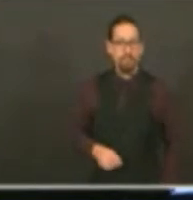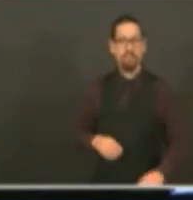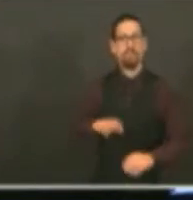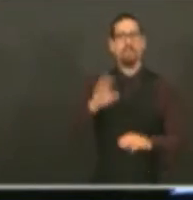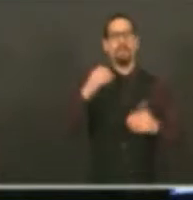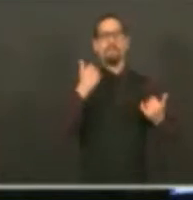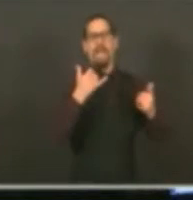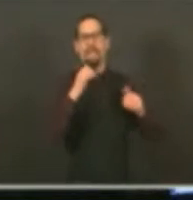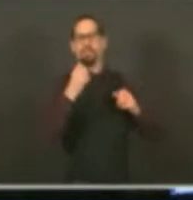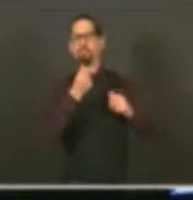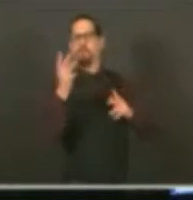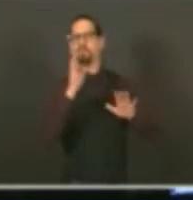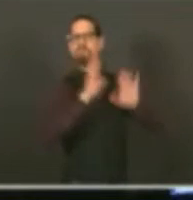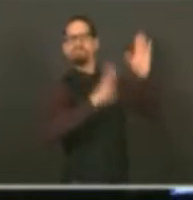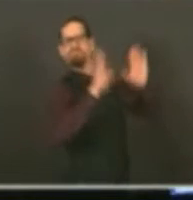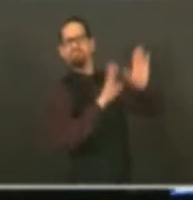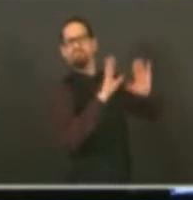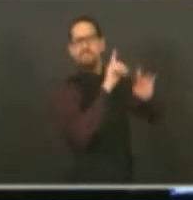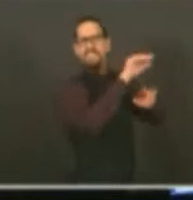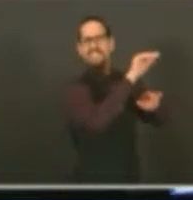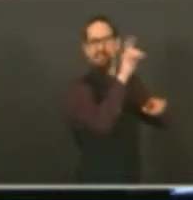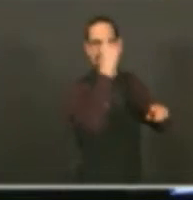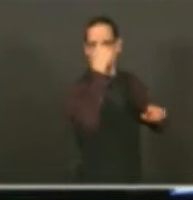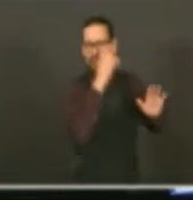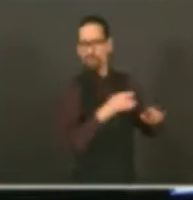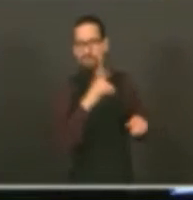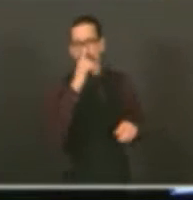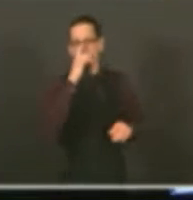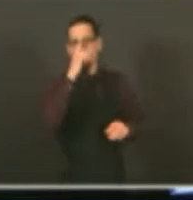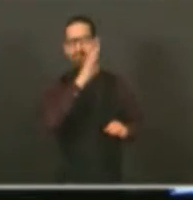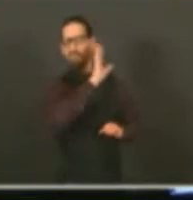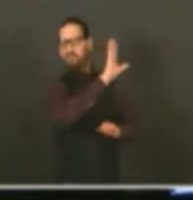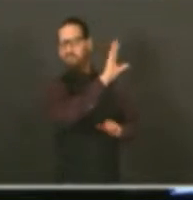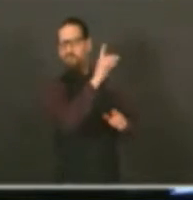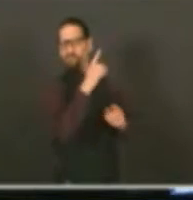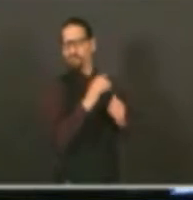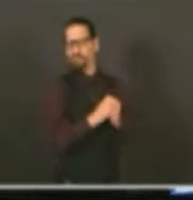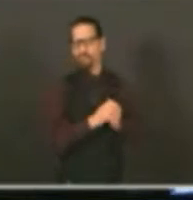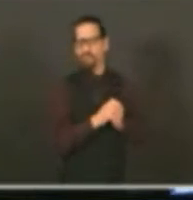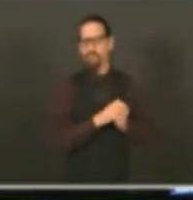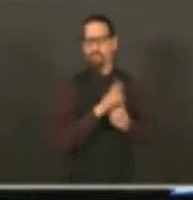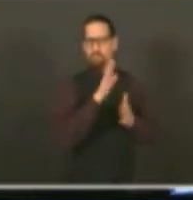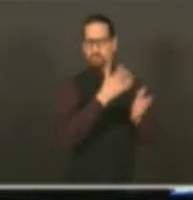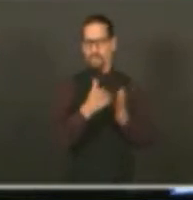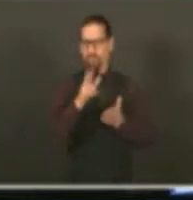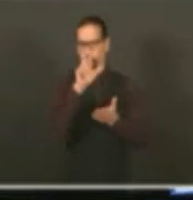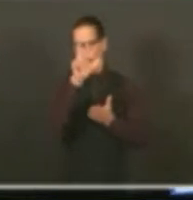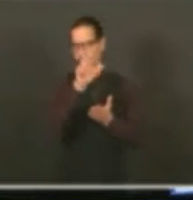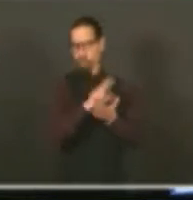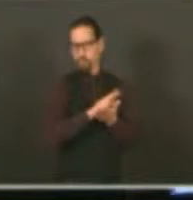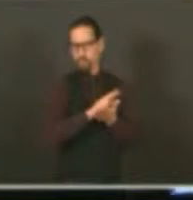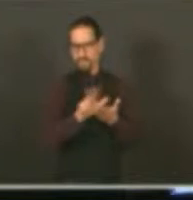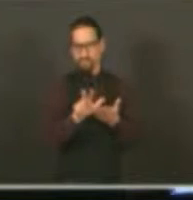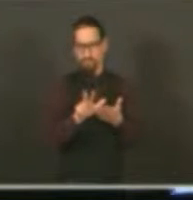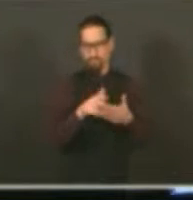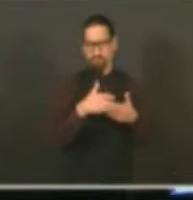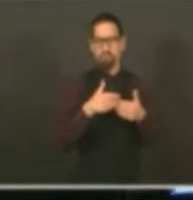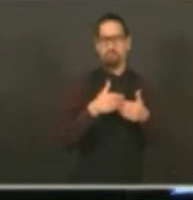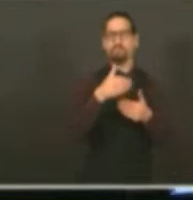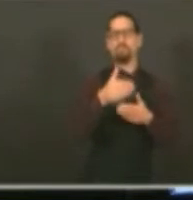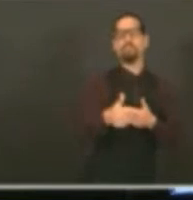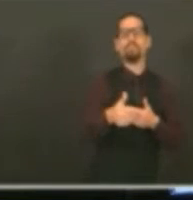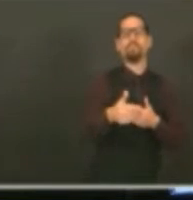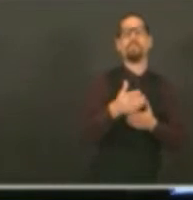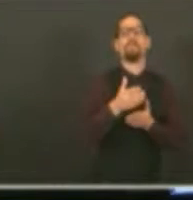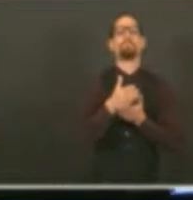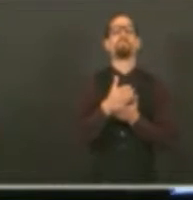Governor, your plan is to partially lift the pause after week 3. What if the data do